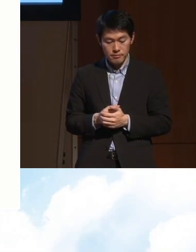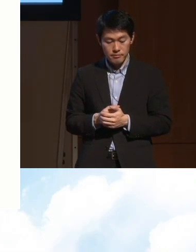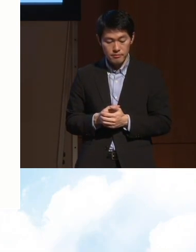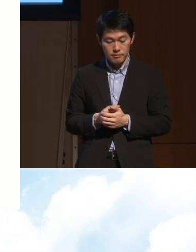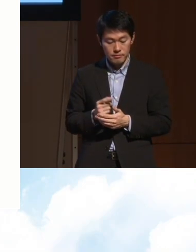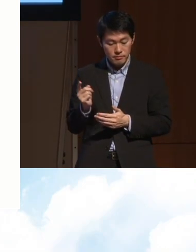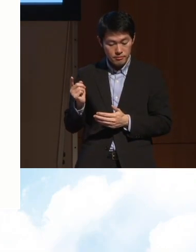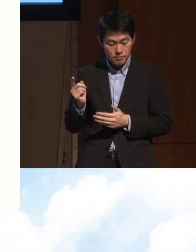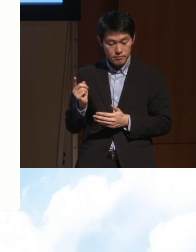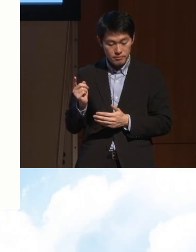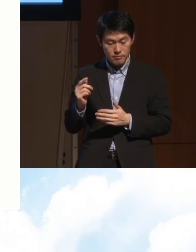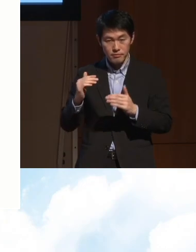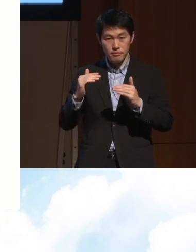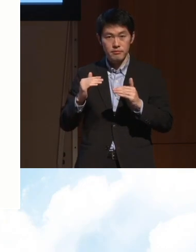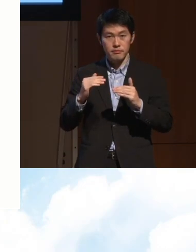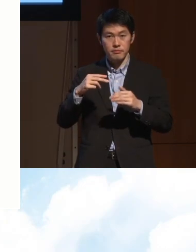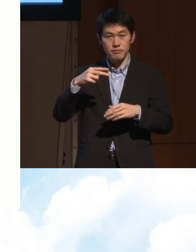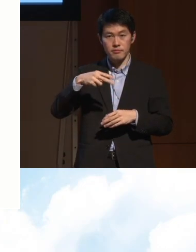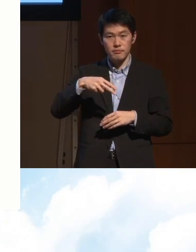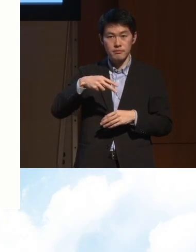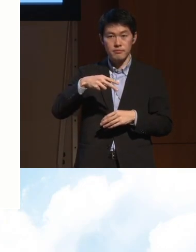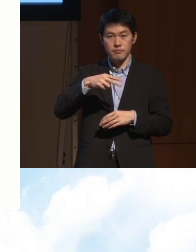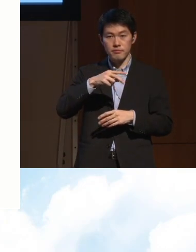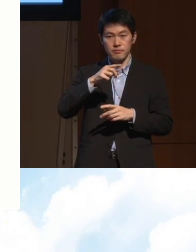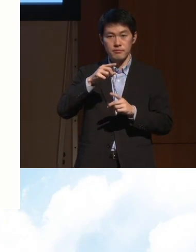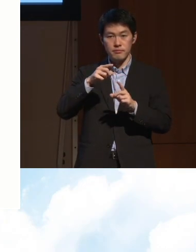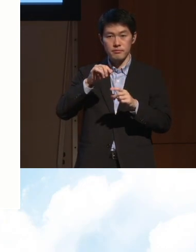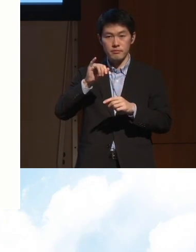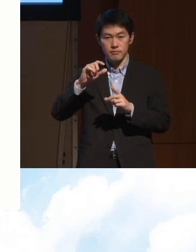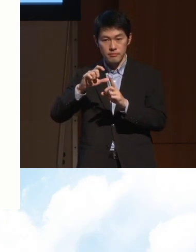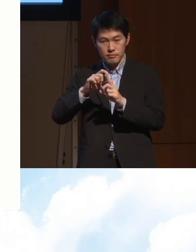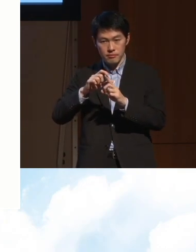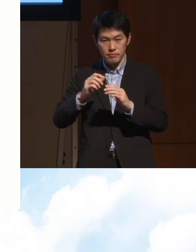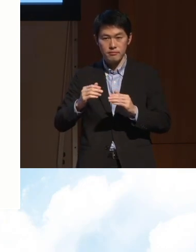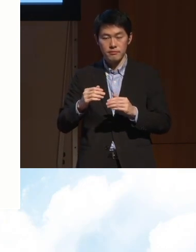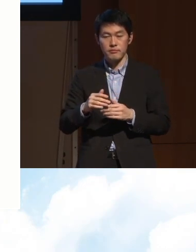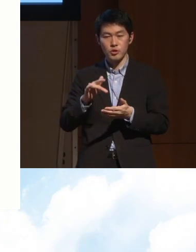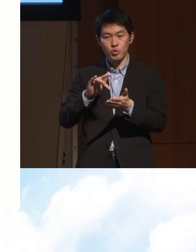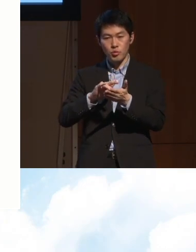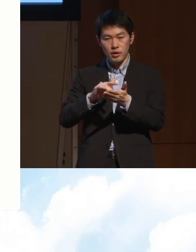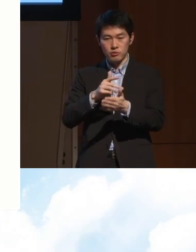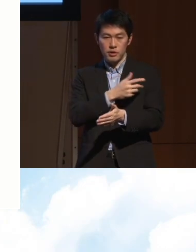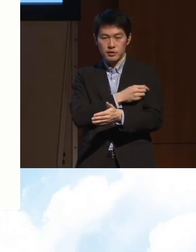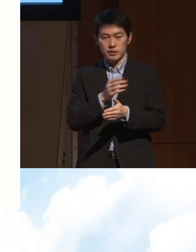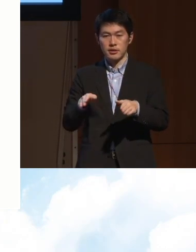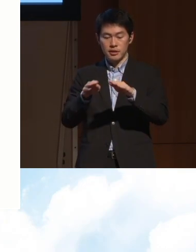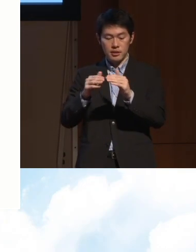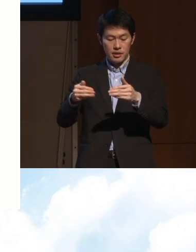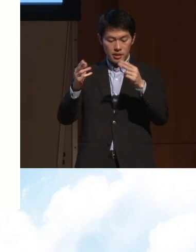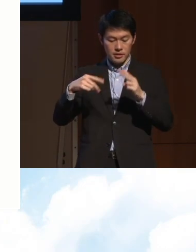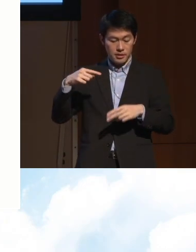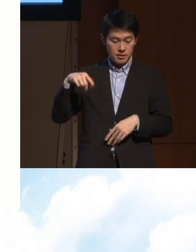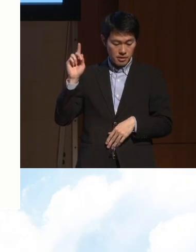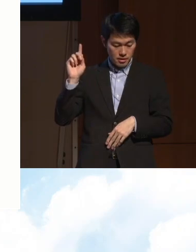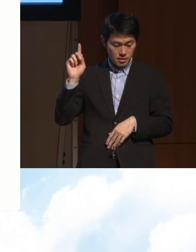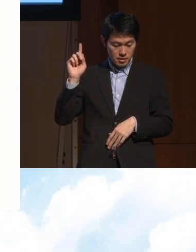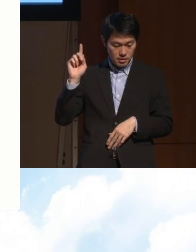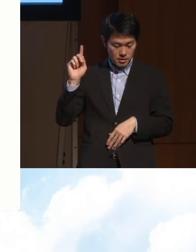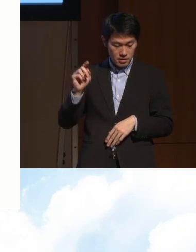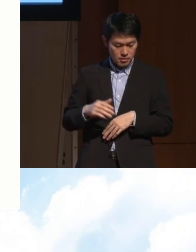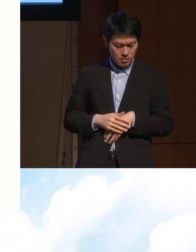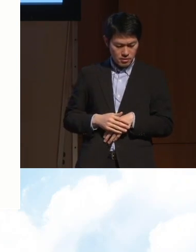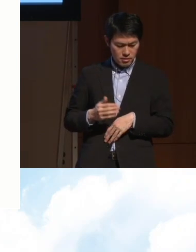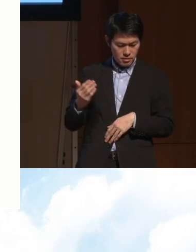in NIID. In the left panel, an immunogen targeted by memory helper T